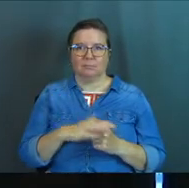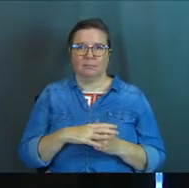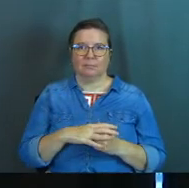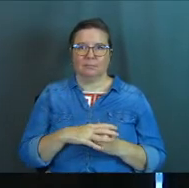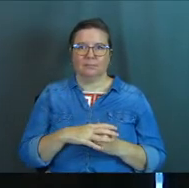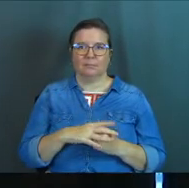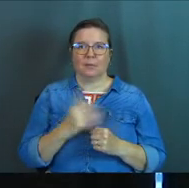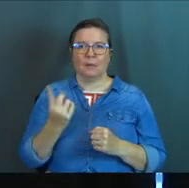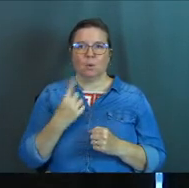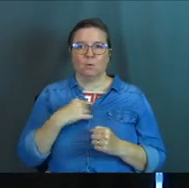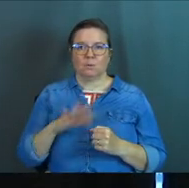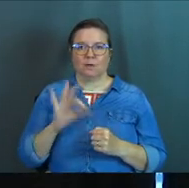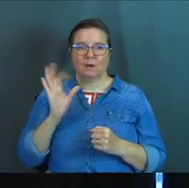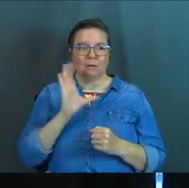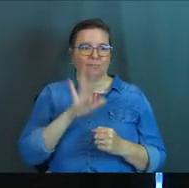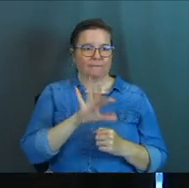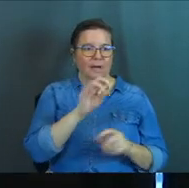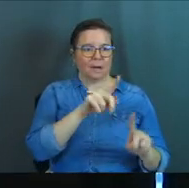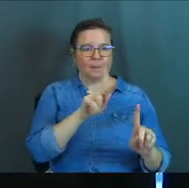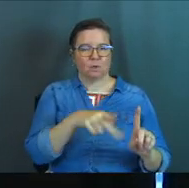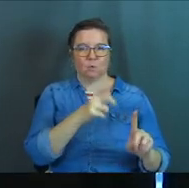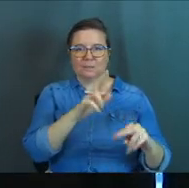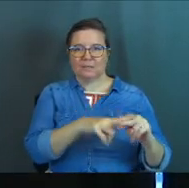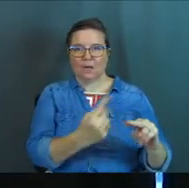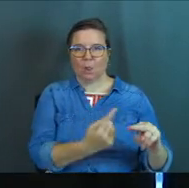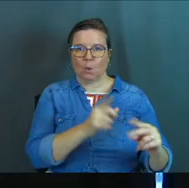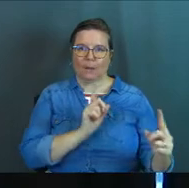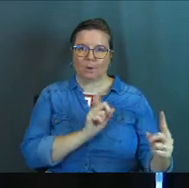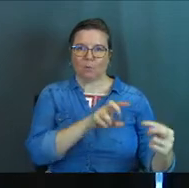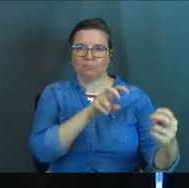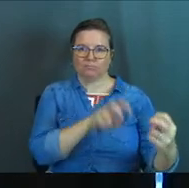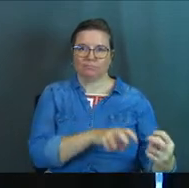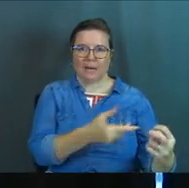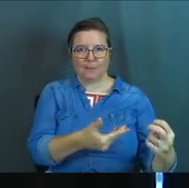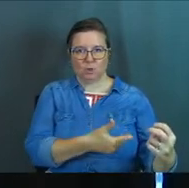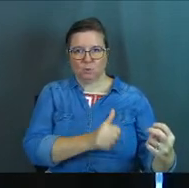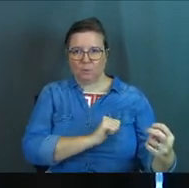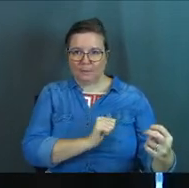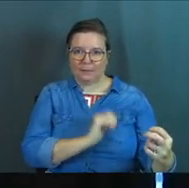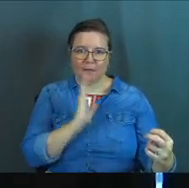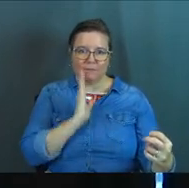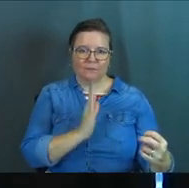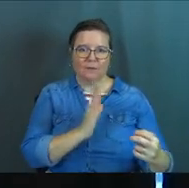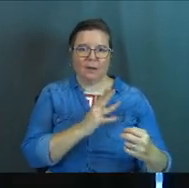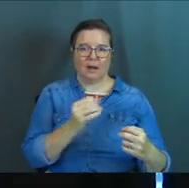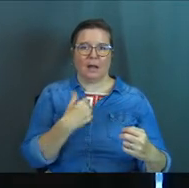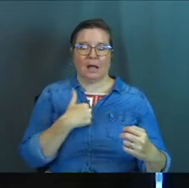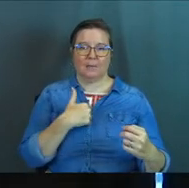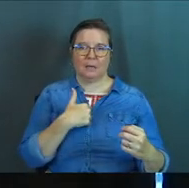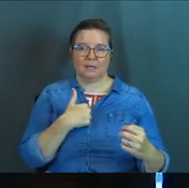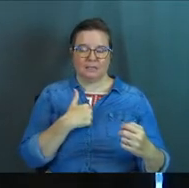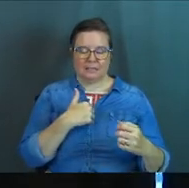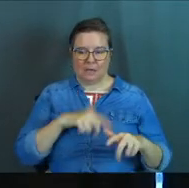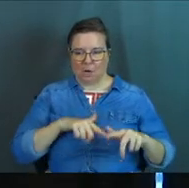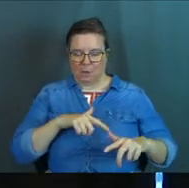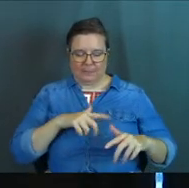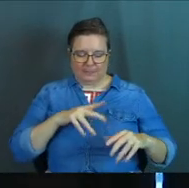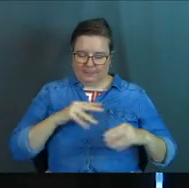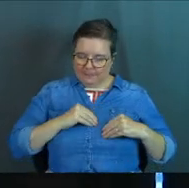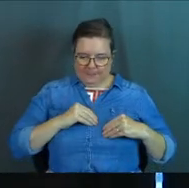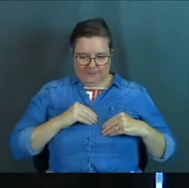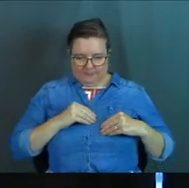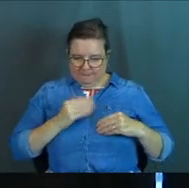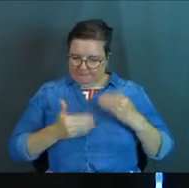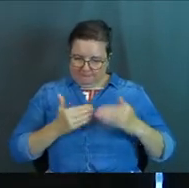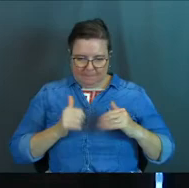met. I'm always going to find somebody that's sitting alone, and I'm going to go to that table. I'm going to introduce myself. And I'm going to push past the awkwardness of it. And